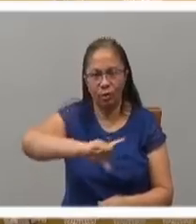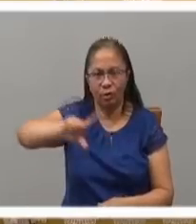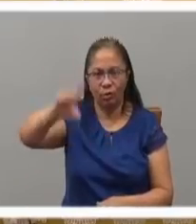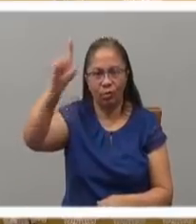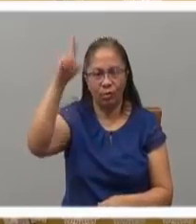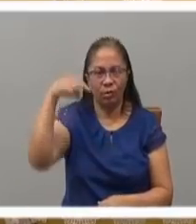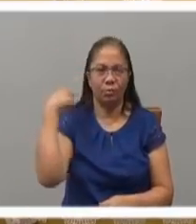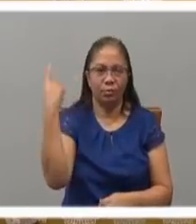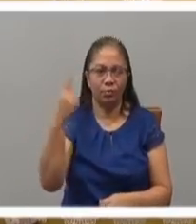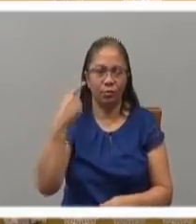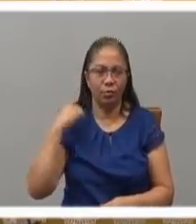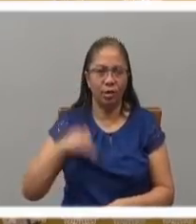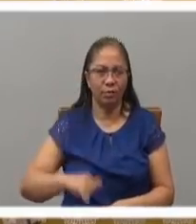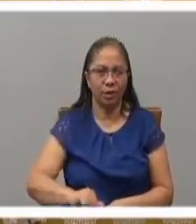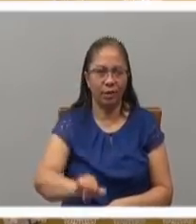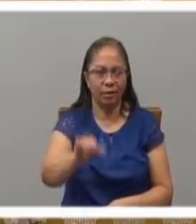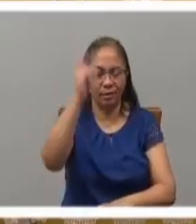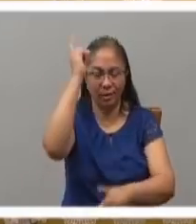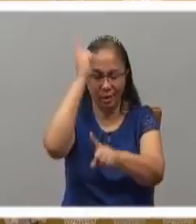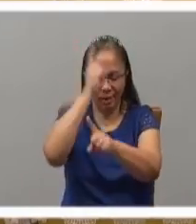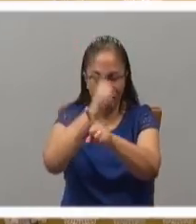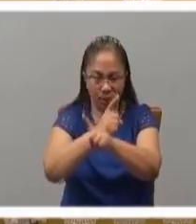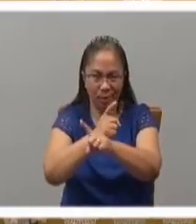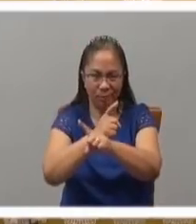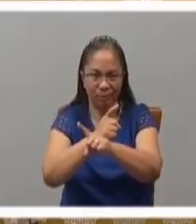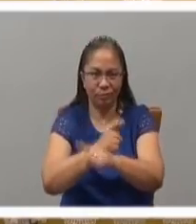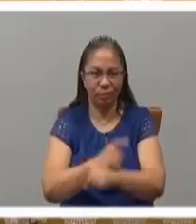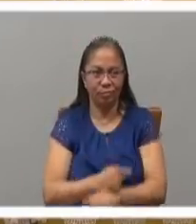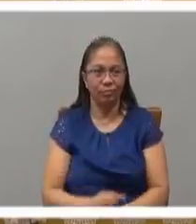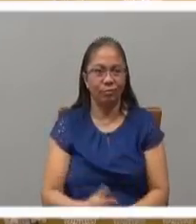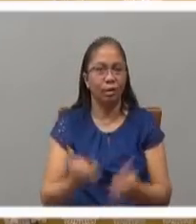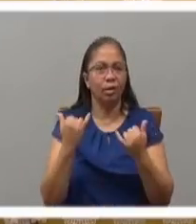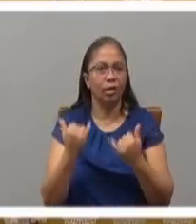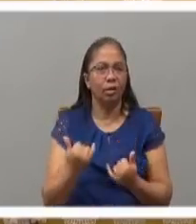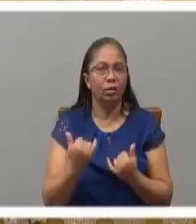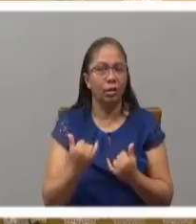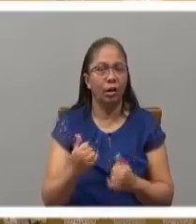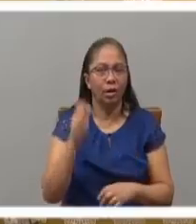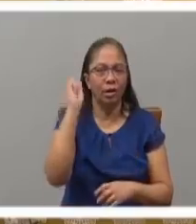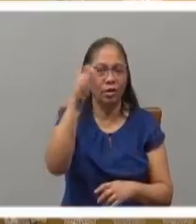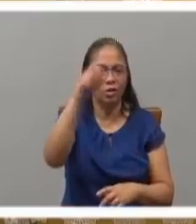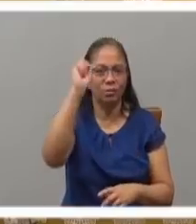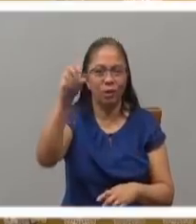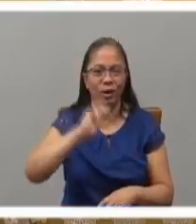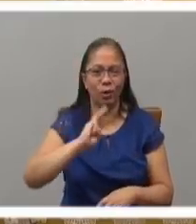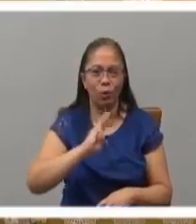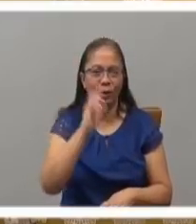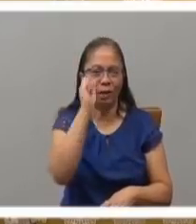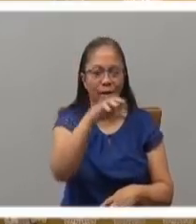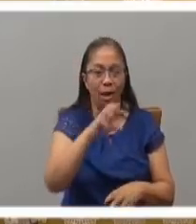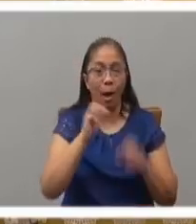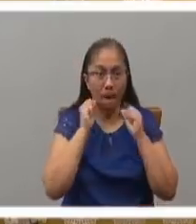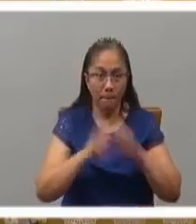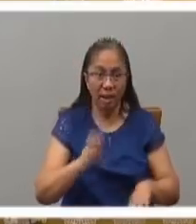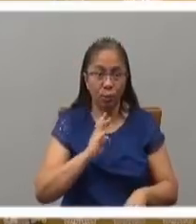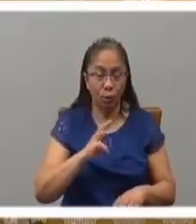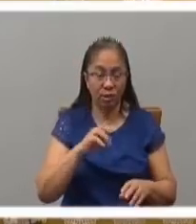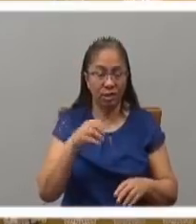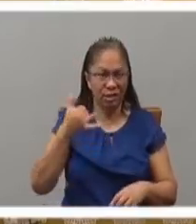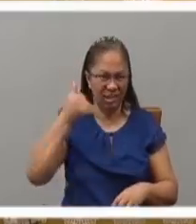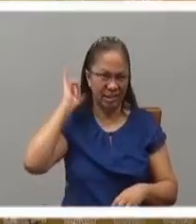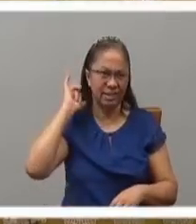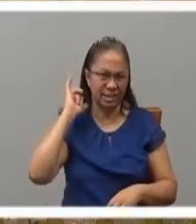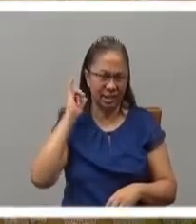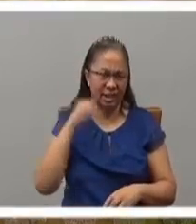for eternal life. Amen. Amen. And now we will sprinkle you with the water that was blessed at